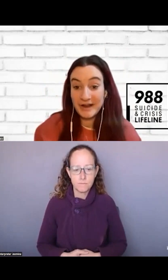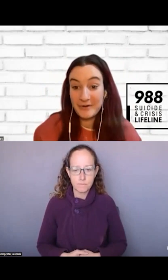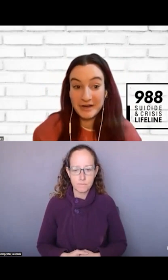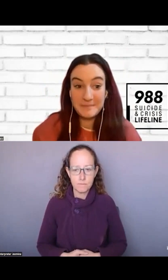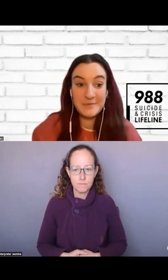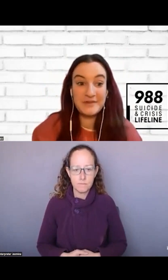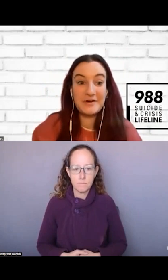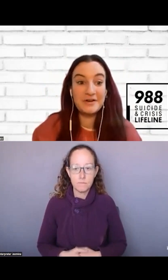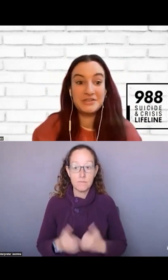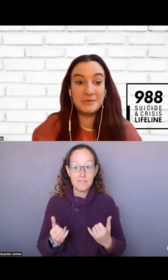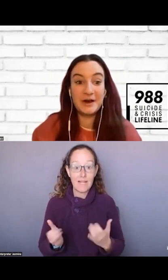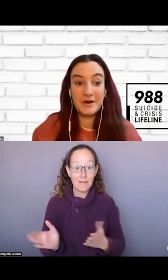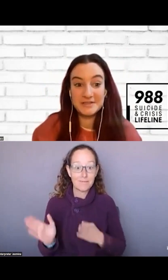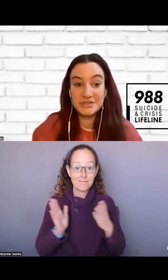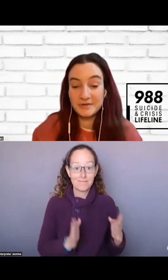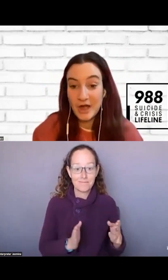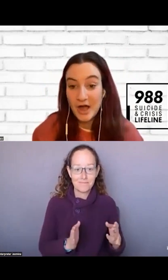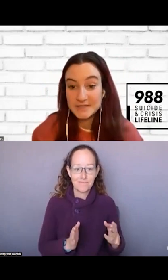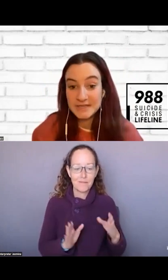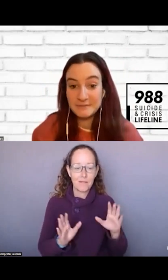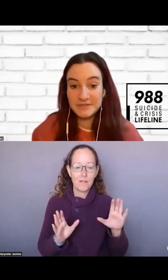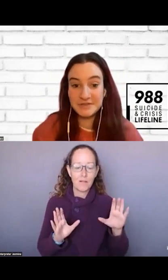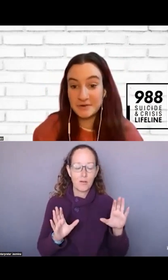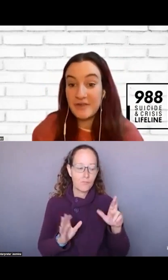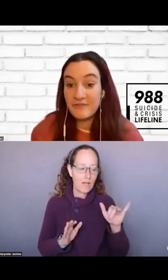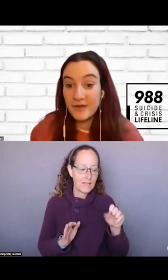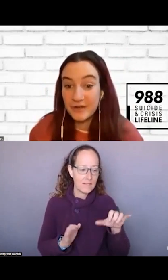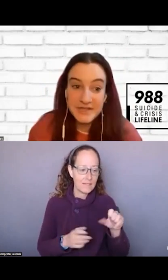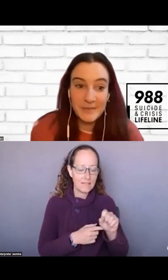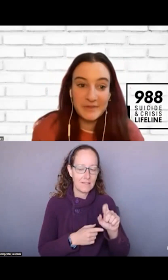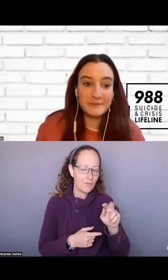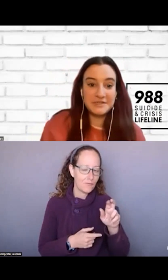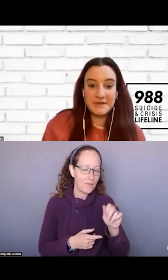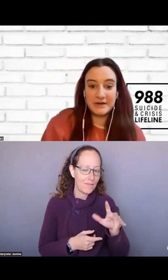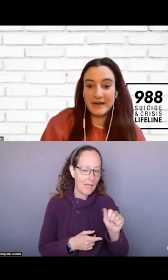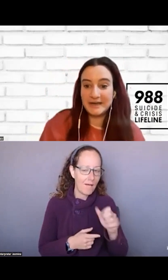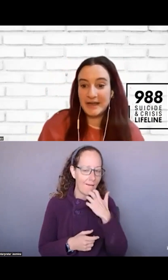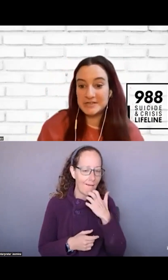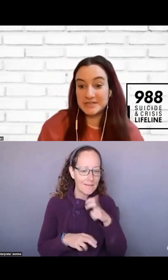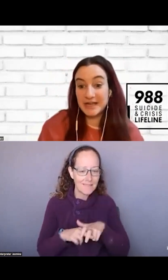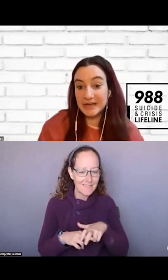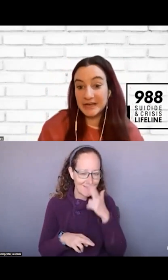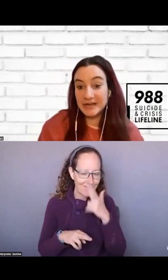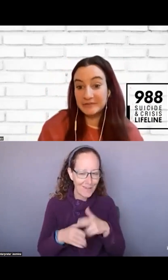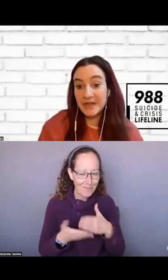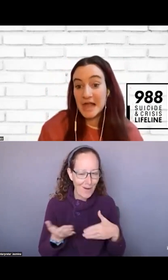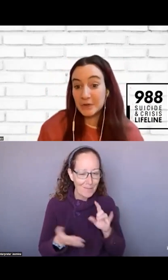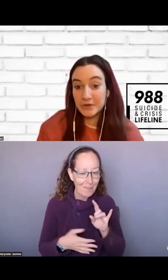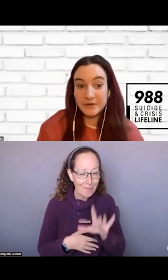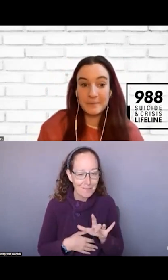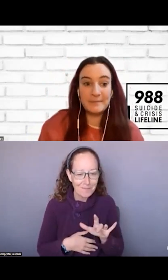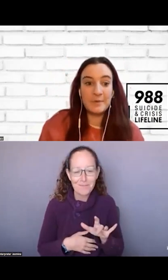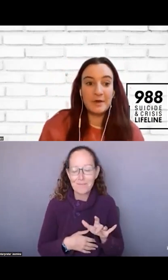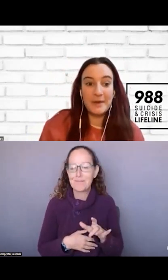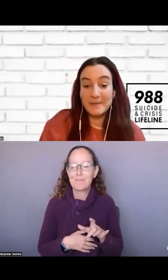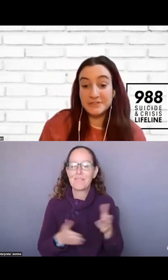We are now going to be moving on to our crisis trivia hot seat, which is a really fun little segment that we do here at 988 just to kind of learn a